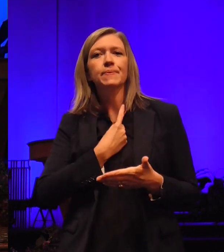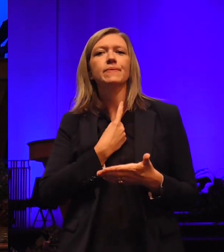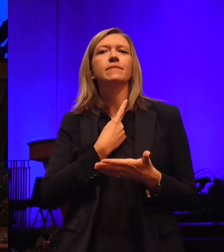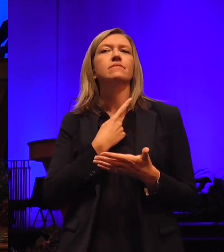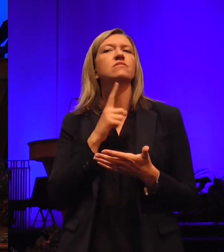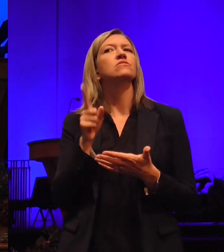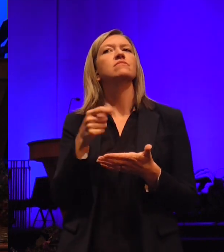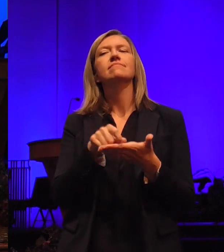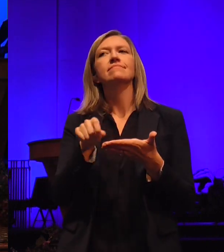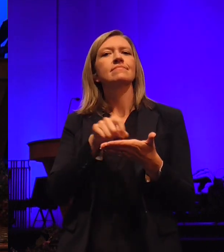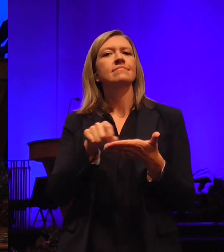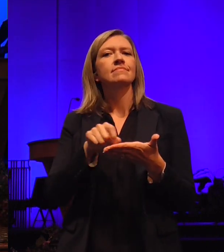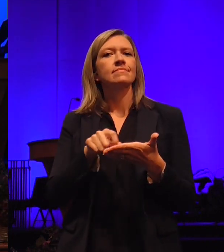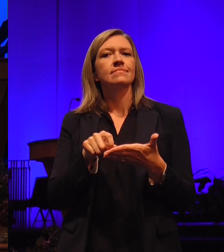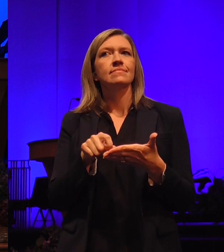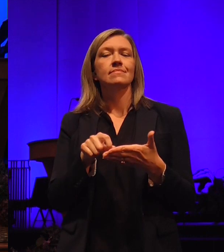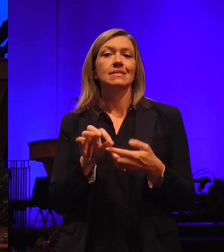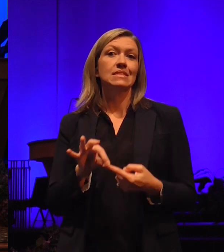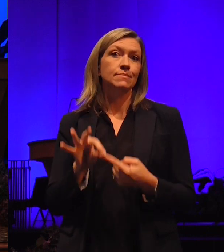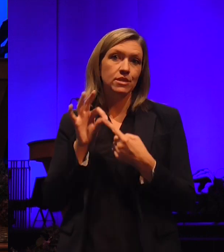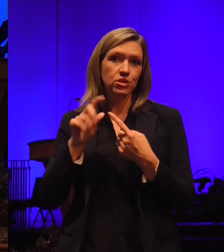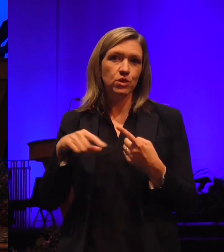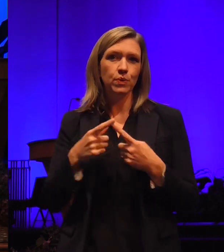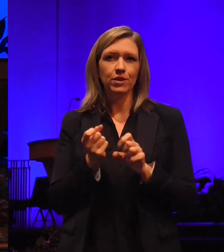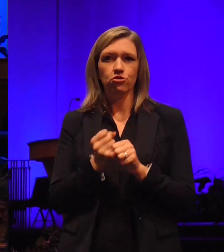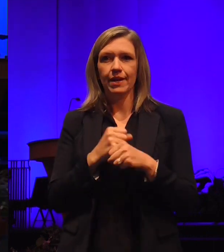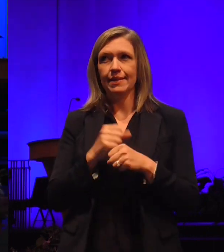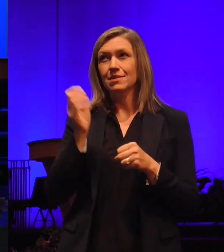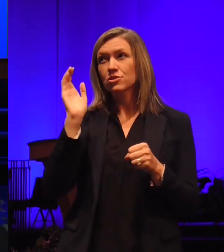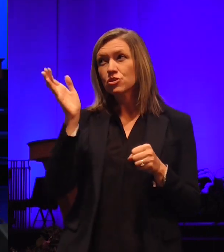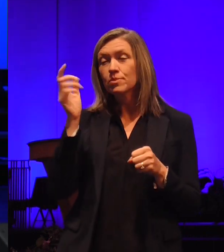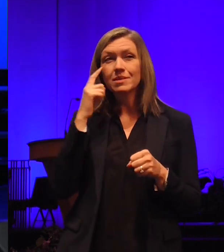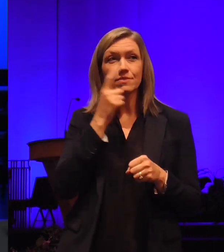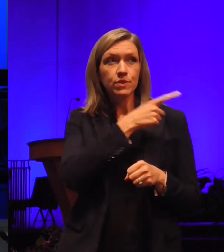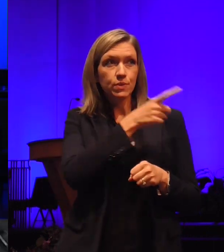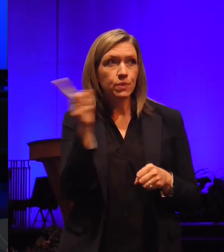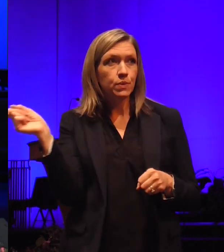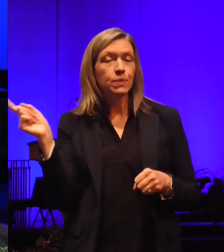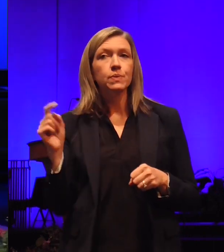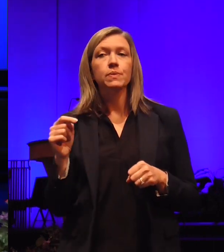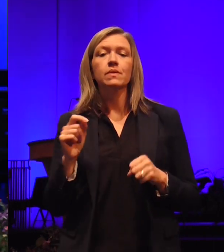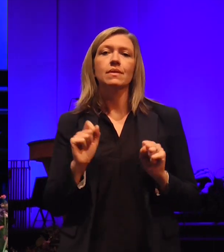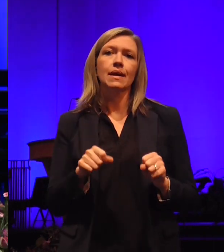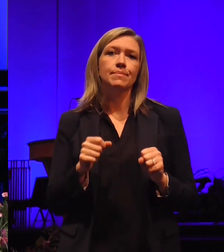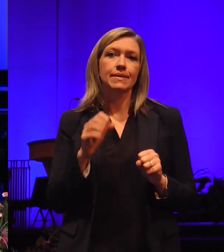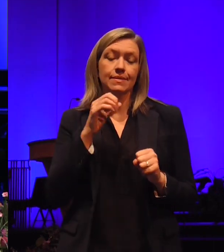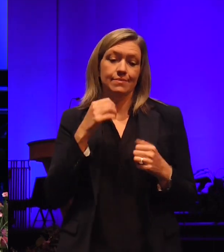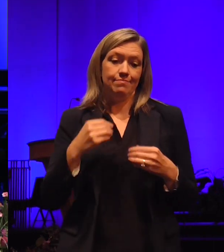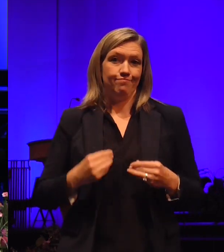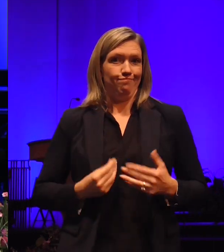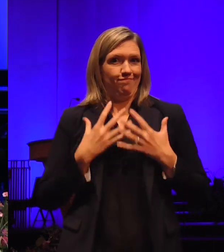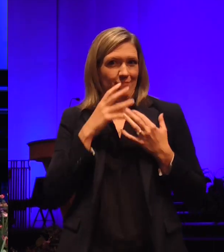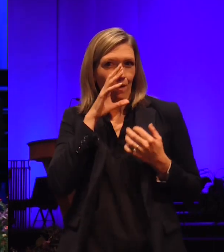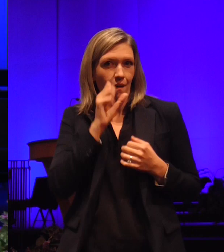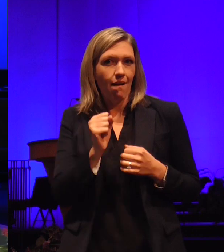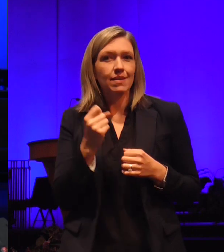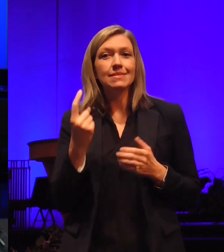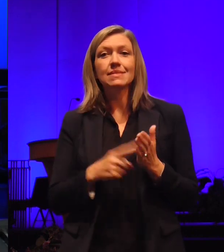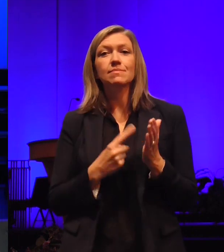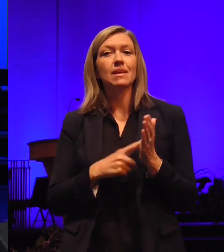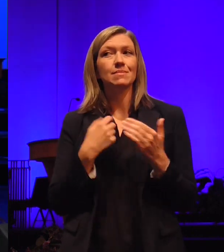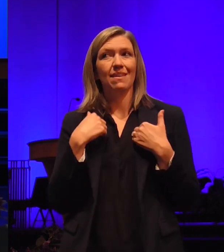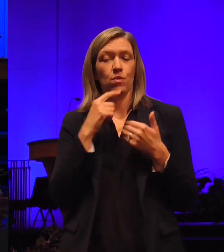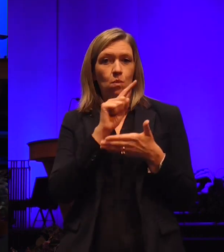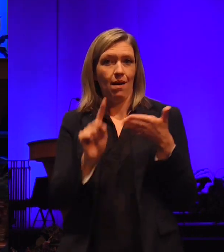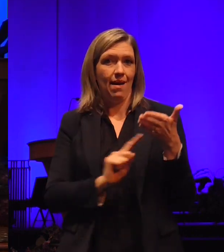to write, especially when it's creating sermons for you. And in particular, it can be awe-inspiring because I can sometimes only have an hour to